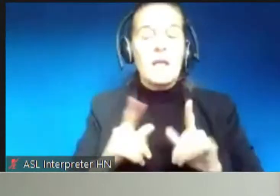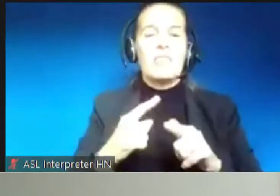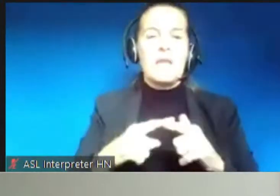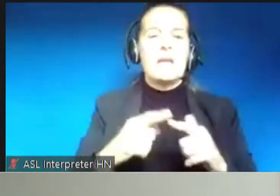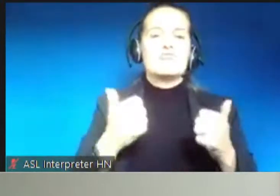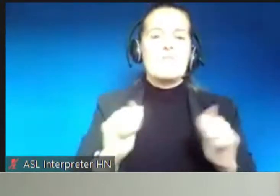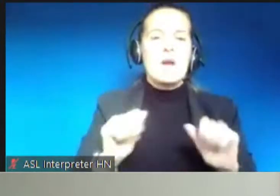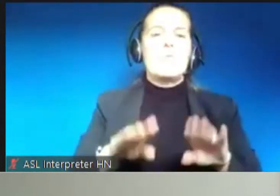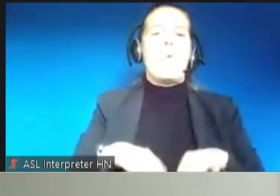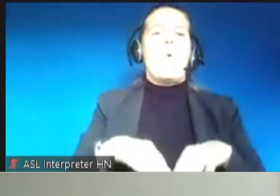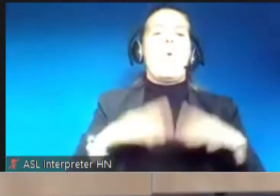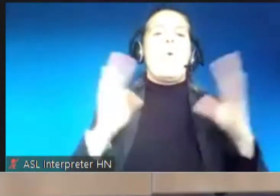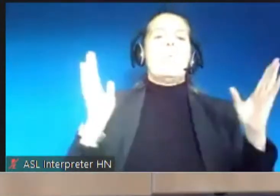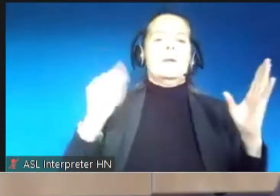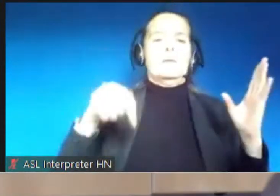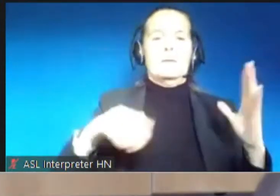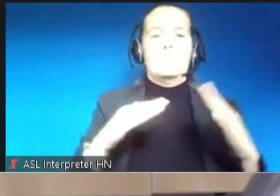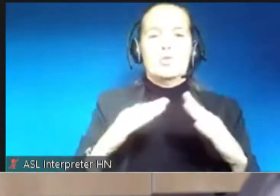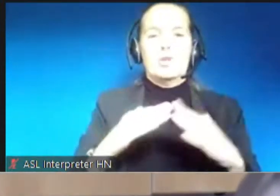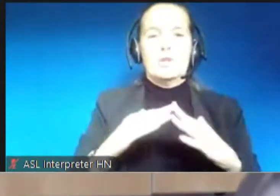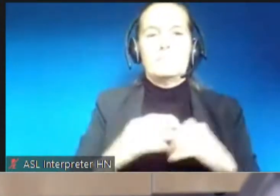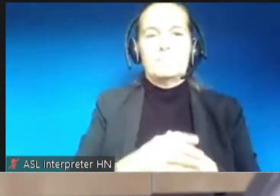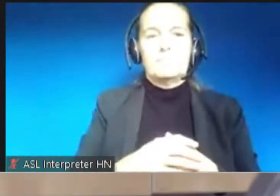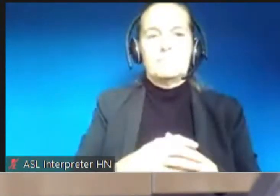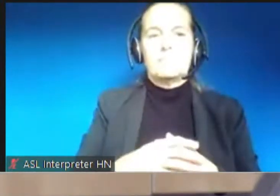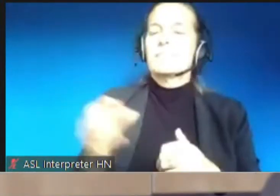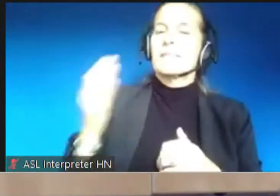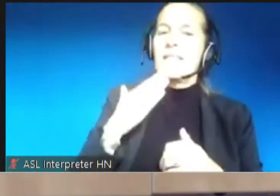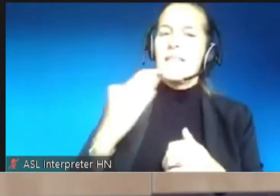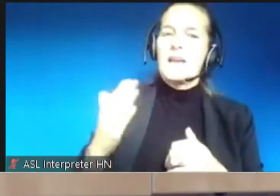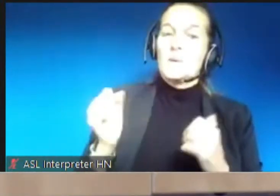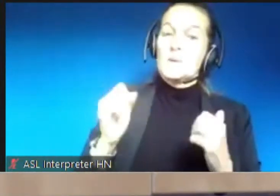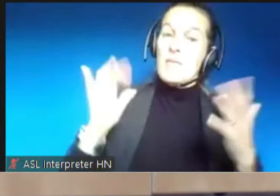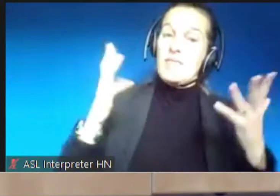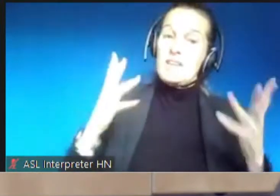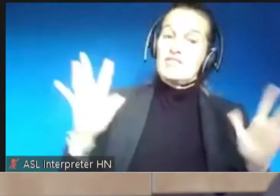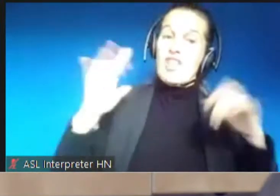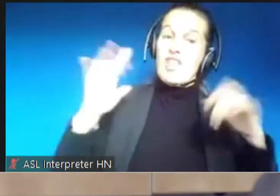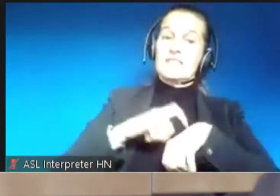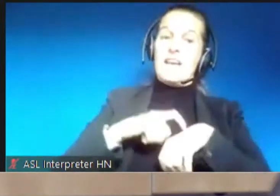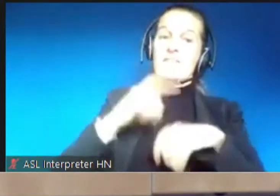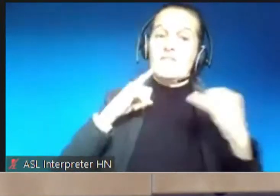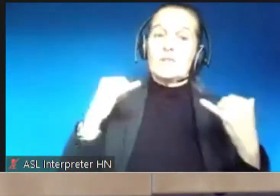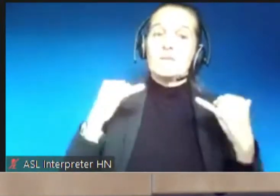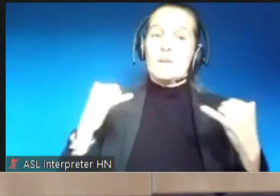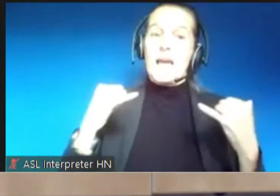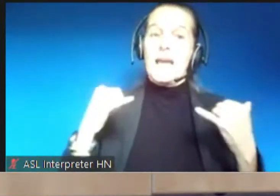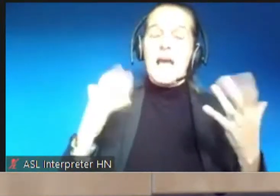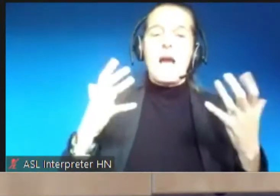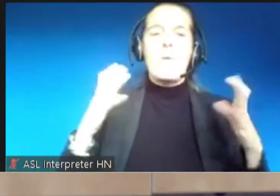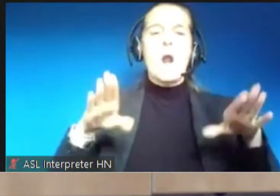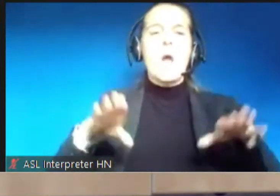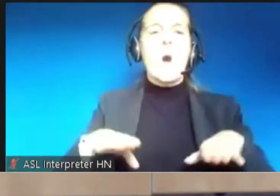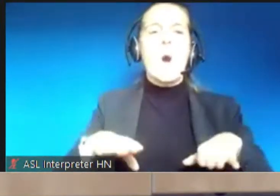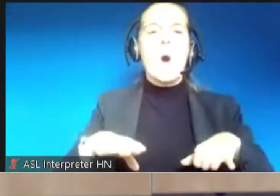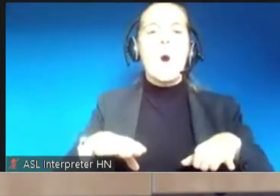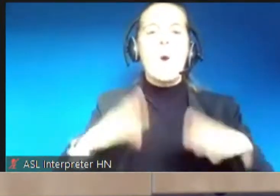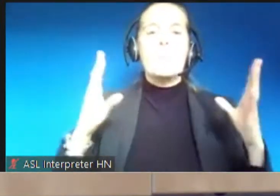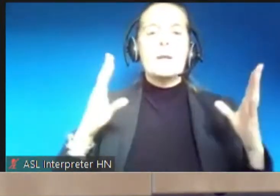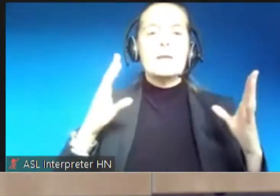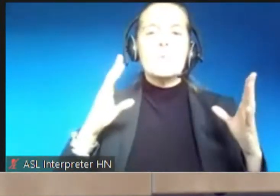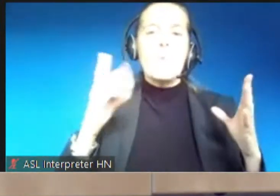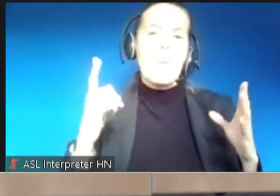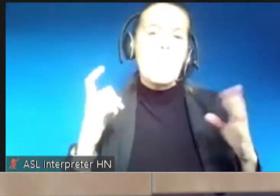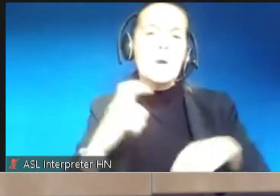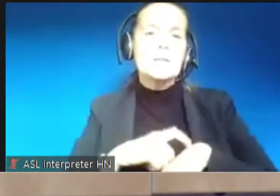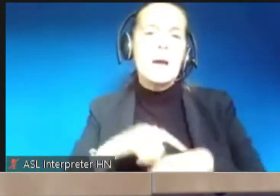community. Thank you, Dr. Coren. And with that, that is all the time that we have. I would like to open it up to you one more time, Dr. Coren,